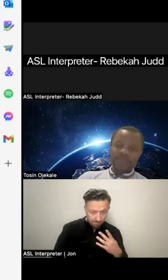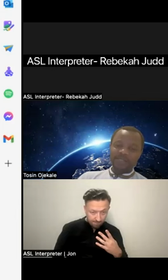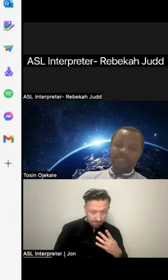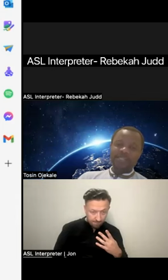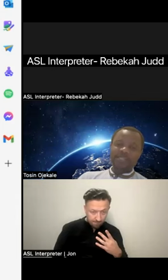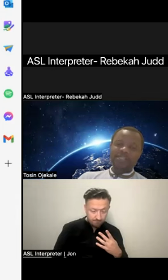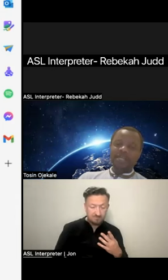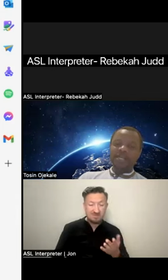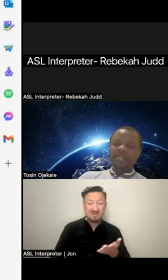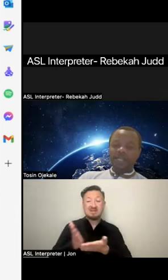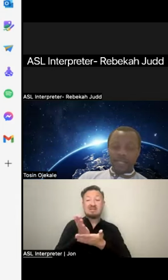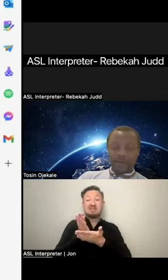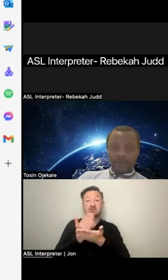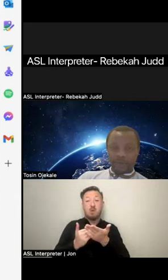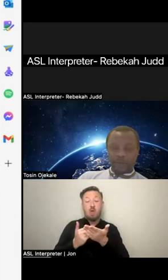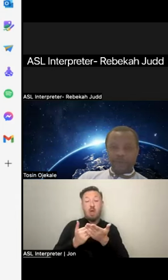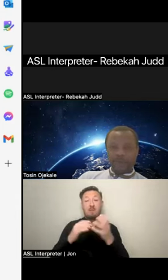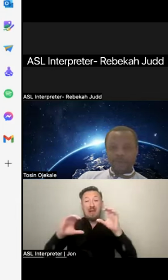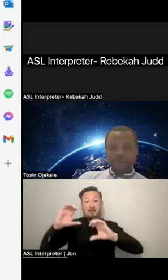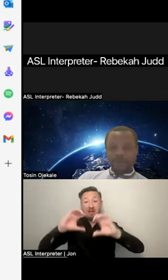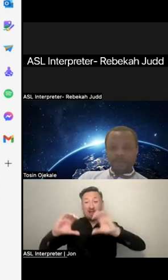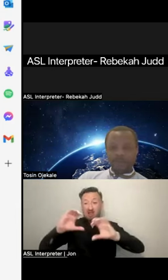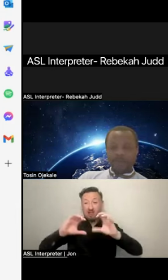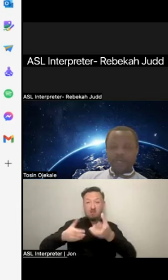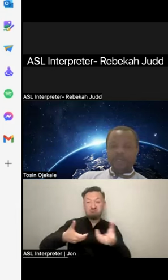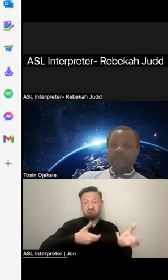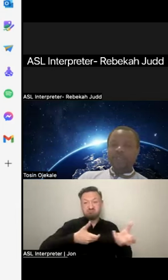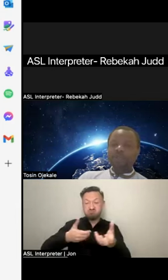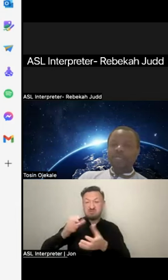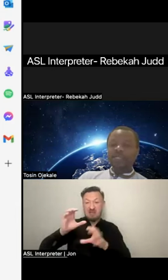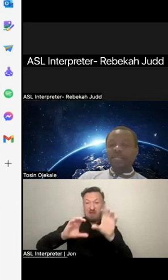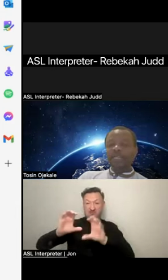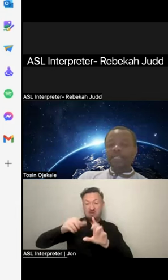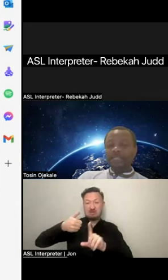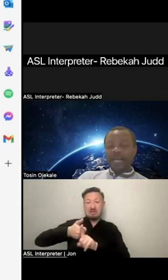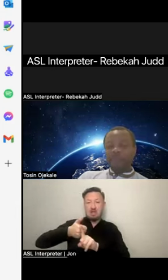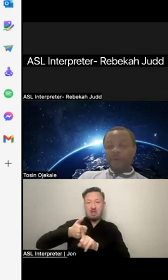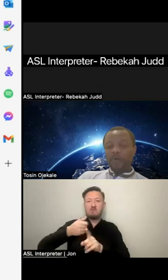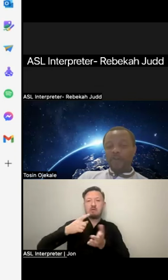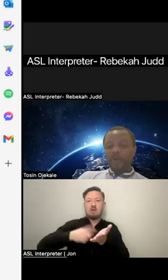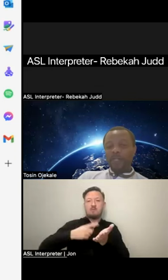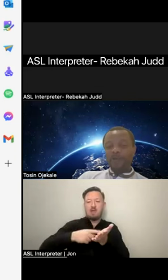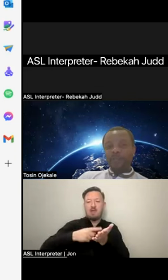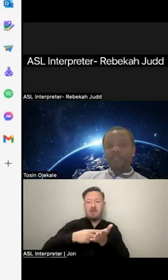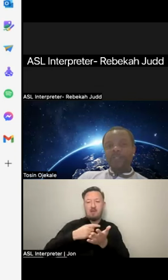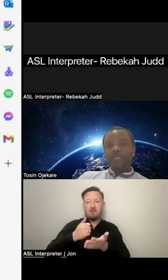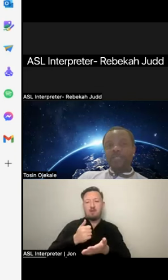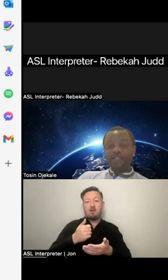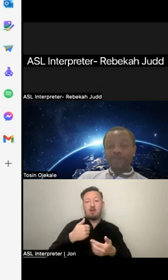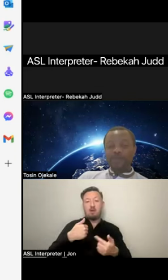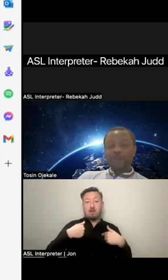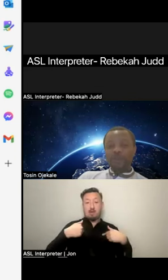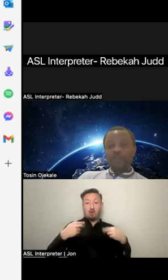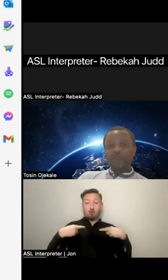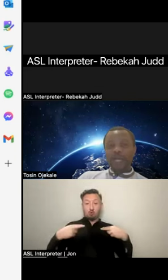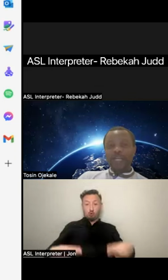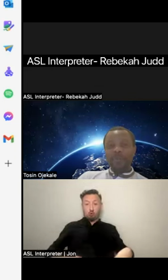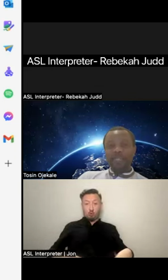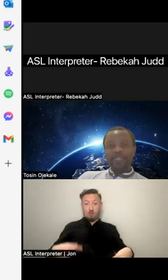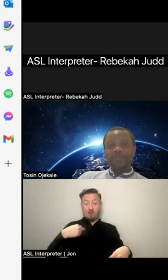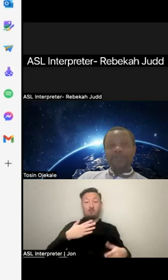oxygen percentage in the room. Okay, so which means this type of suppression is used to what?